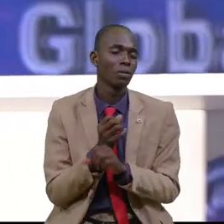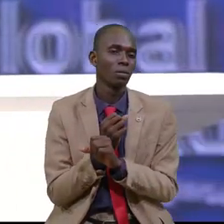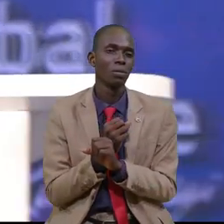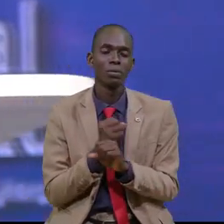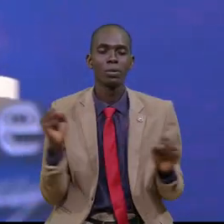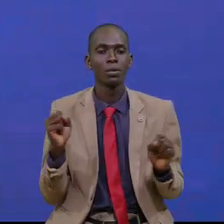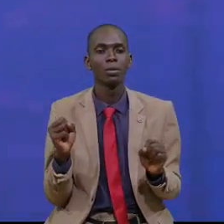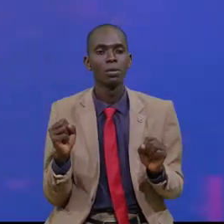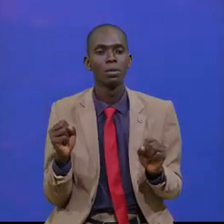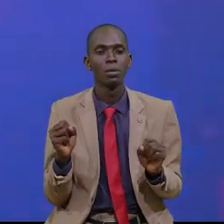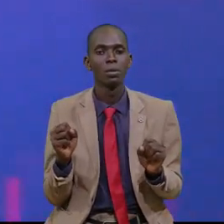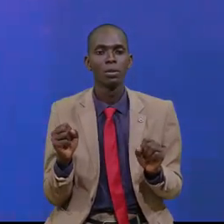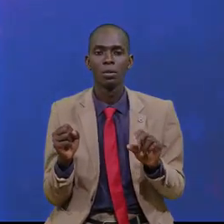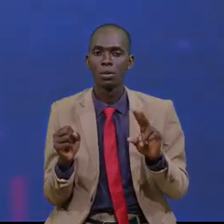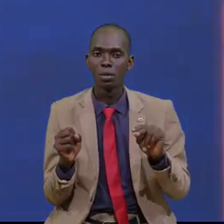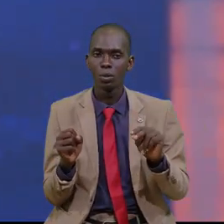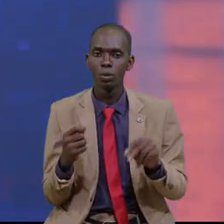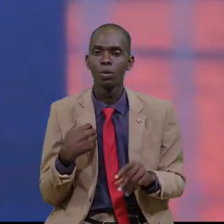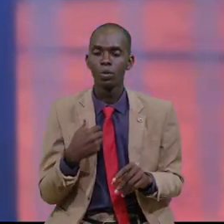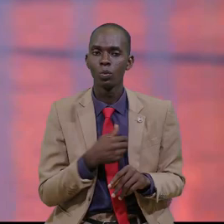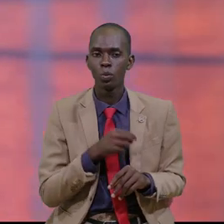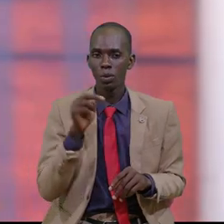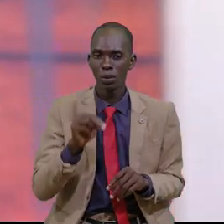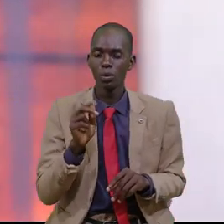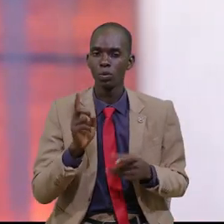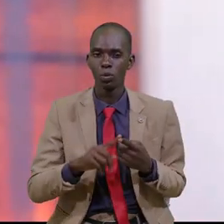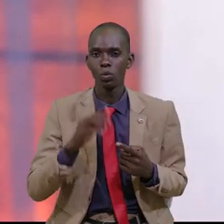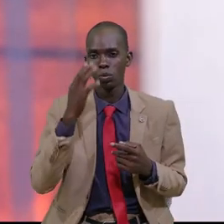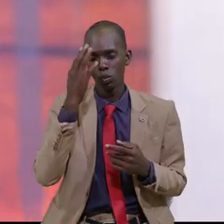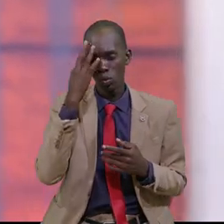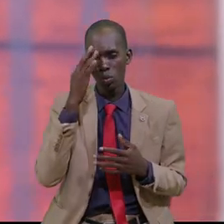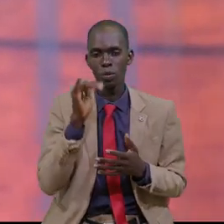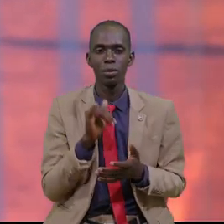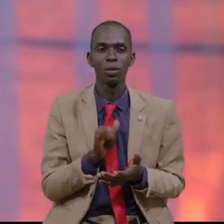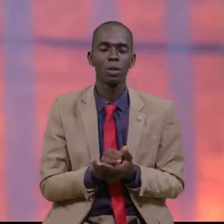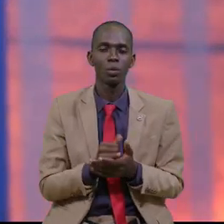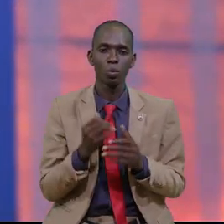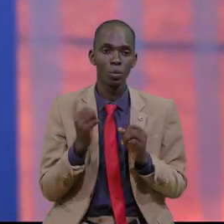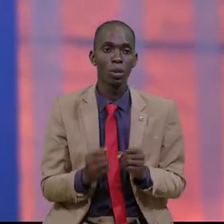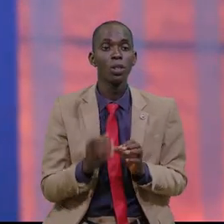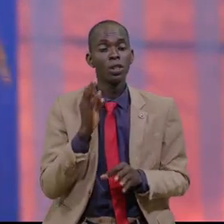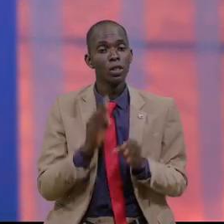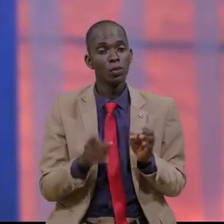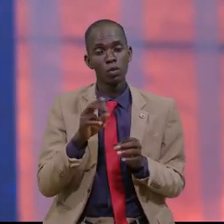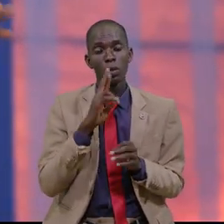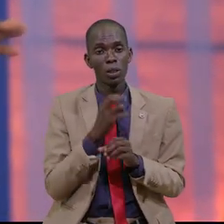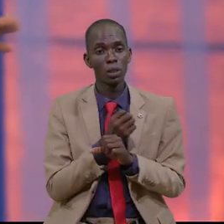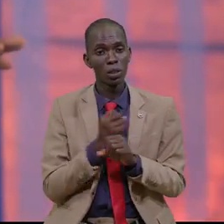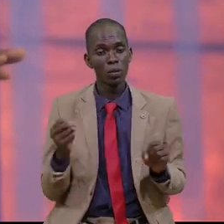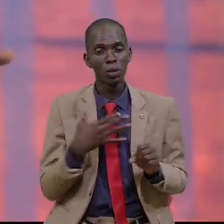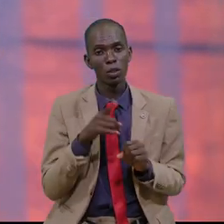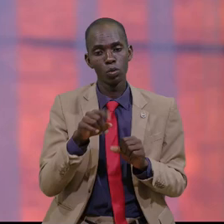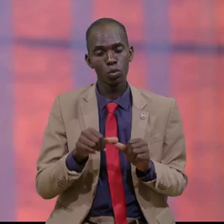I'm saved forever. We need to qualify that you are saved forever if you keep on obeying the Lord. You're